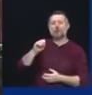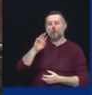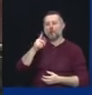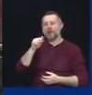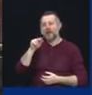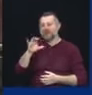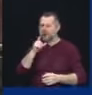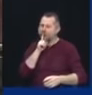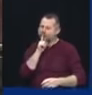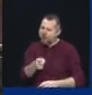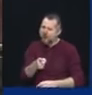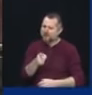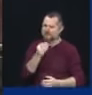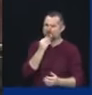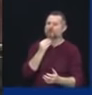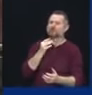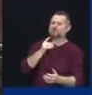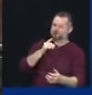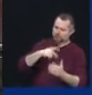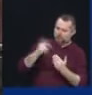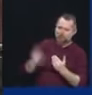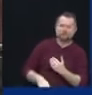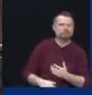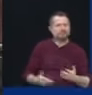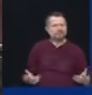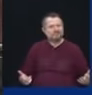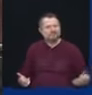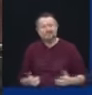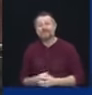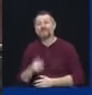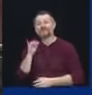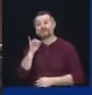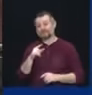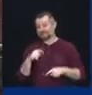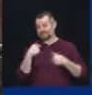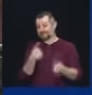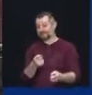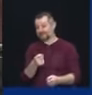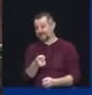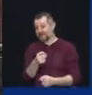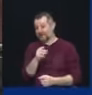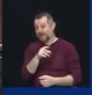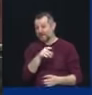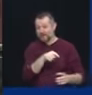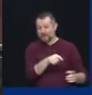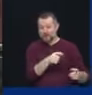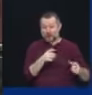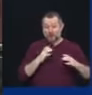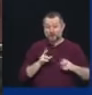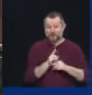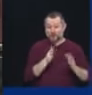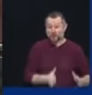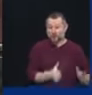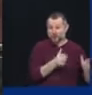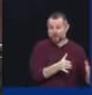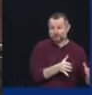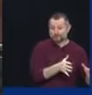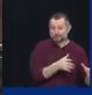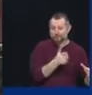to the people, the consumers in New York, if you want to buy a food